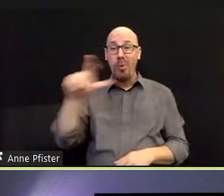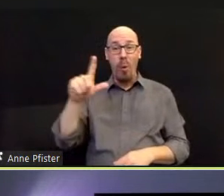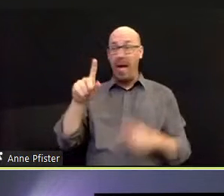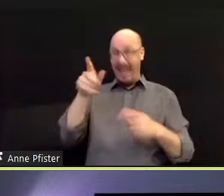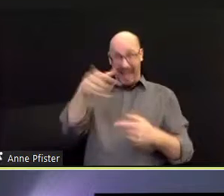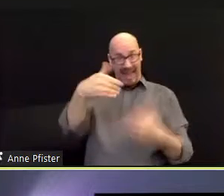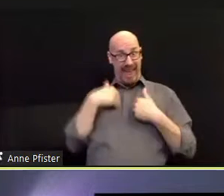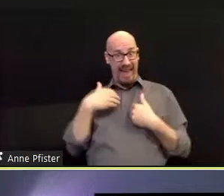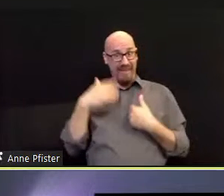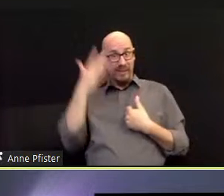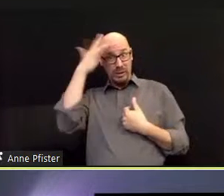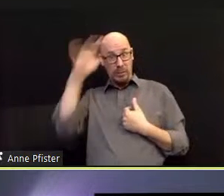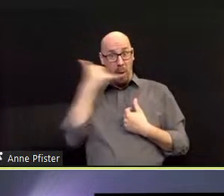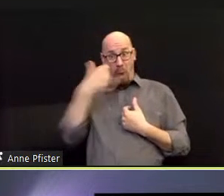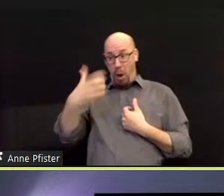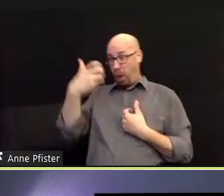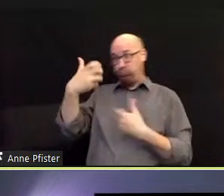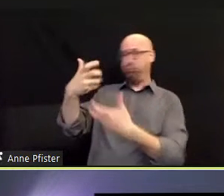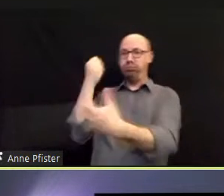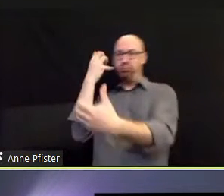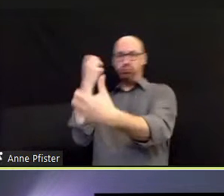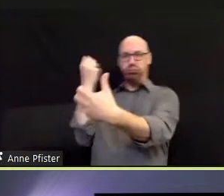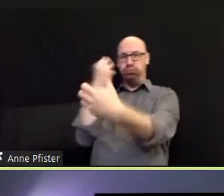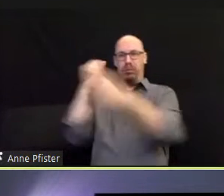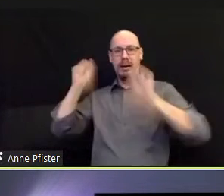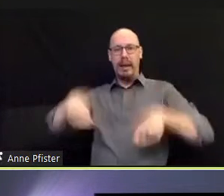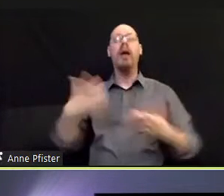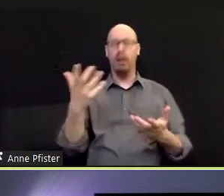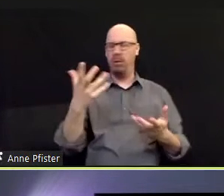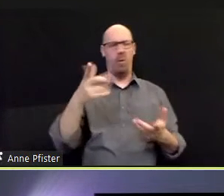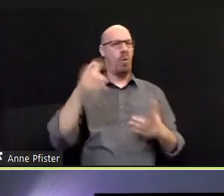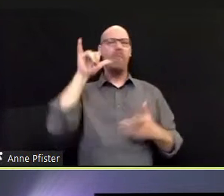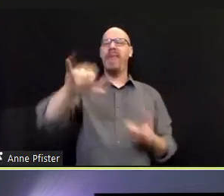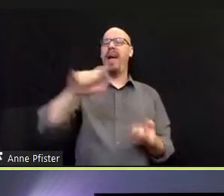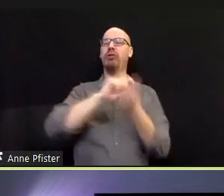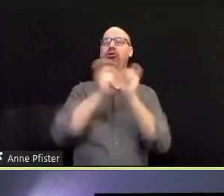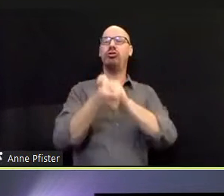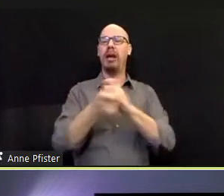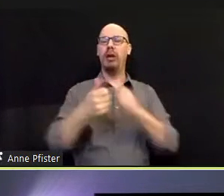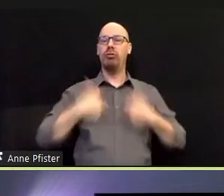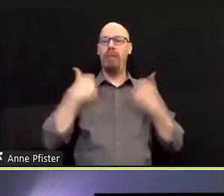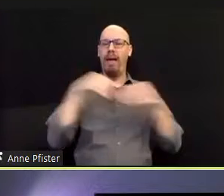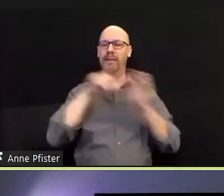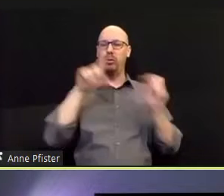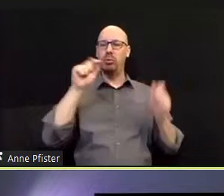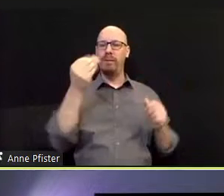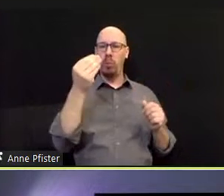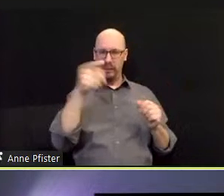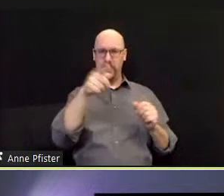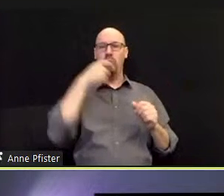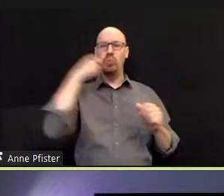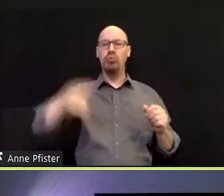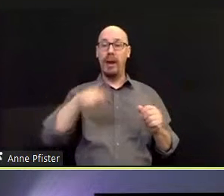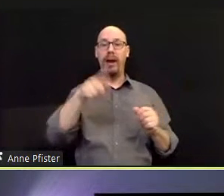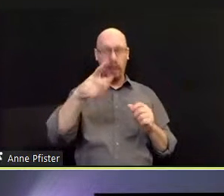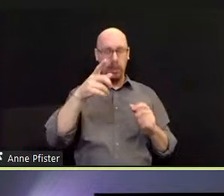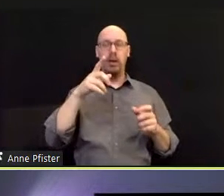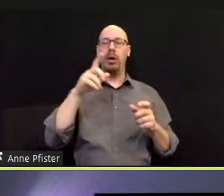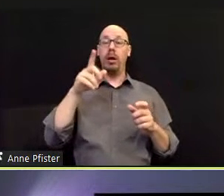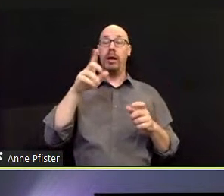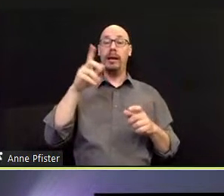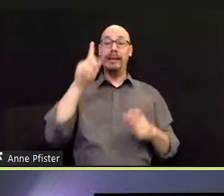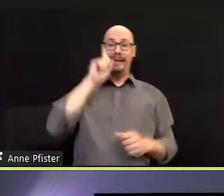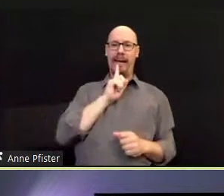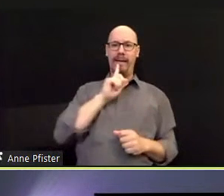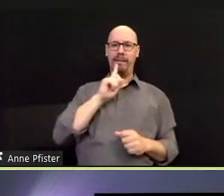were transformative in 2014. They marked a different way of being deaf and a different way of